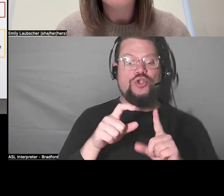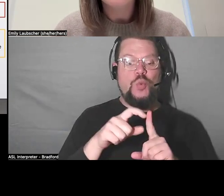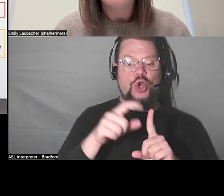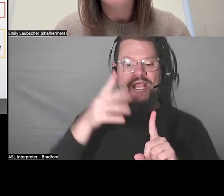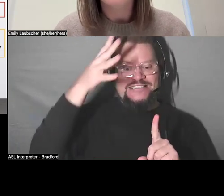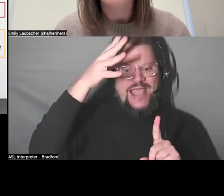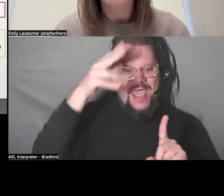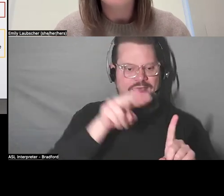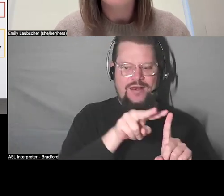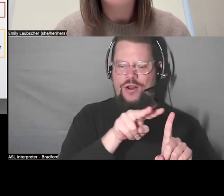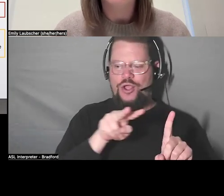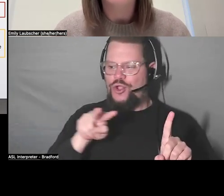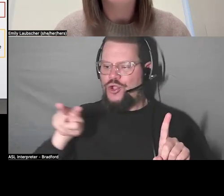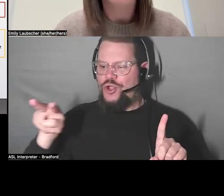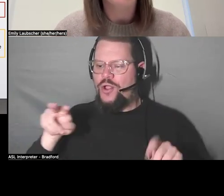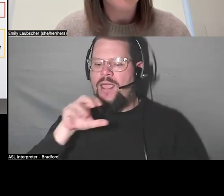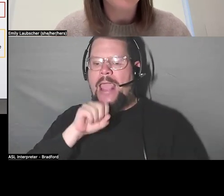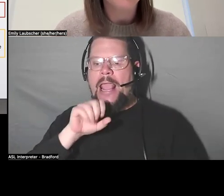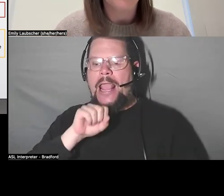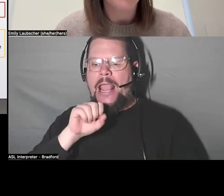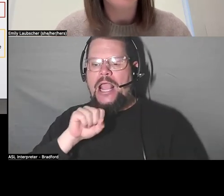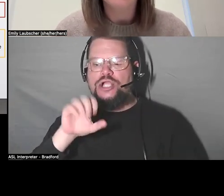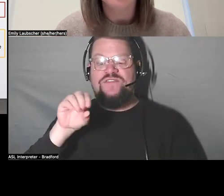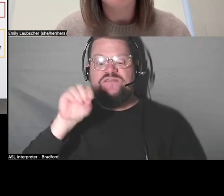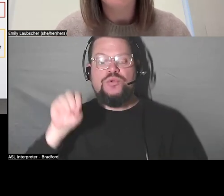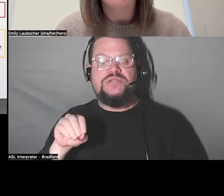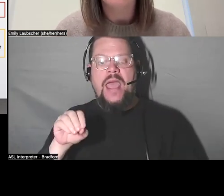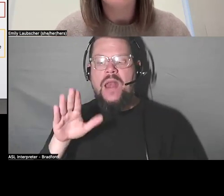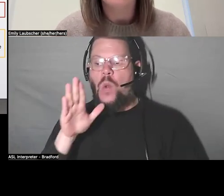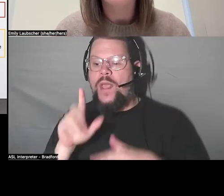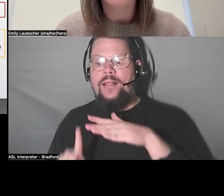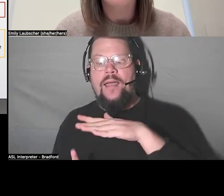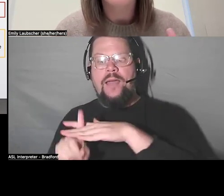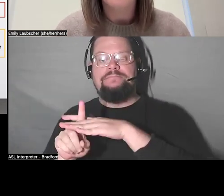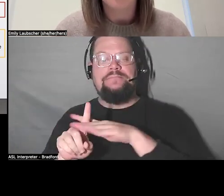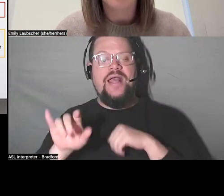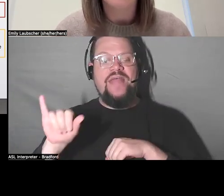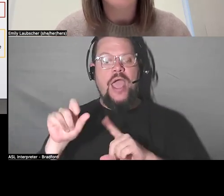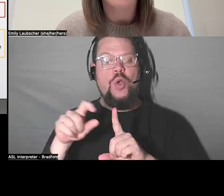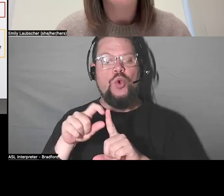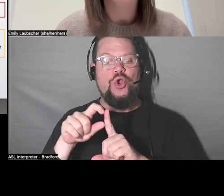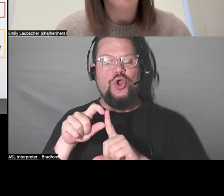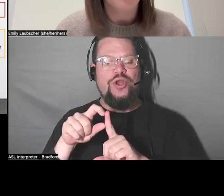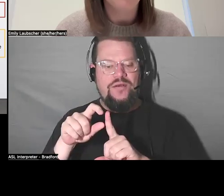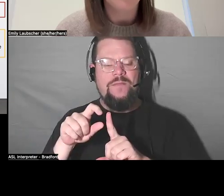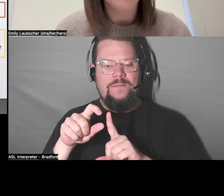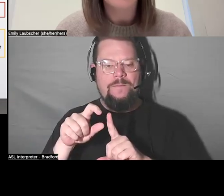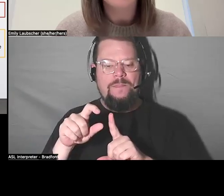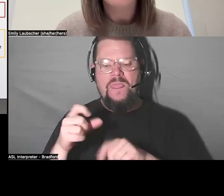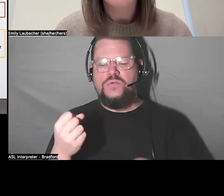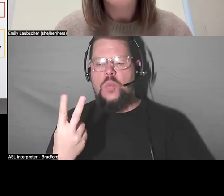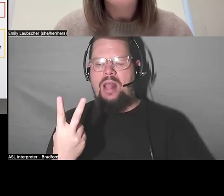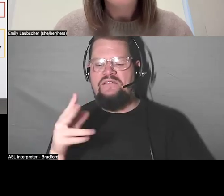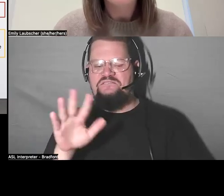dad. And so the age at which 50% of typically developing children say that word is 12